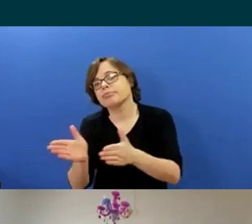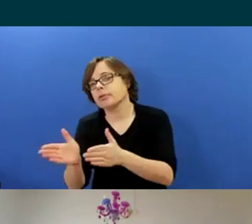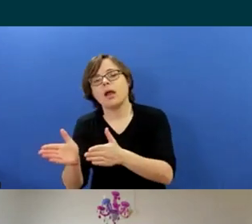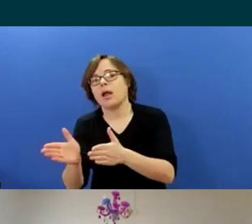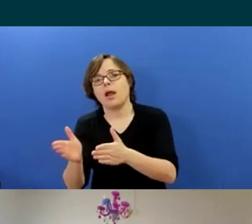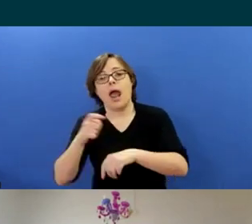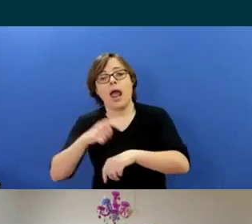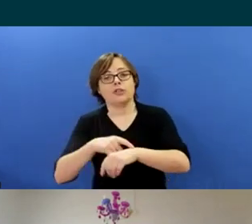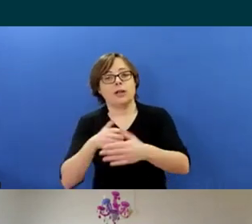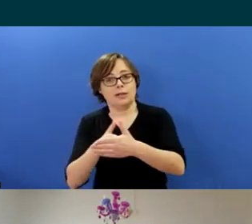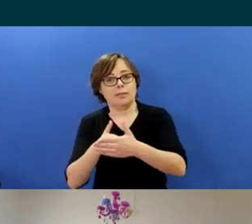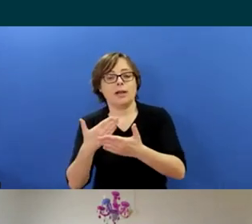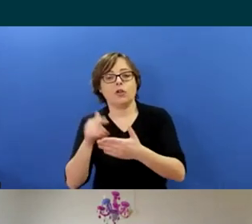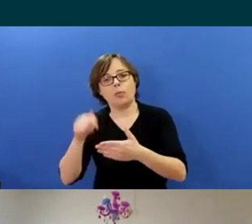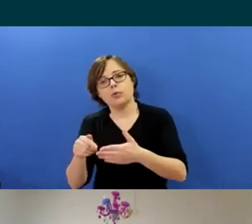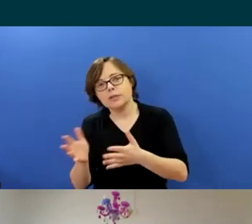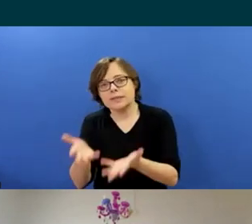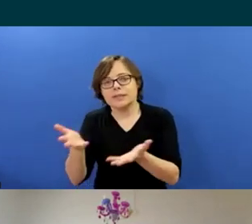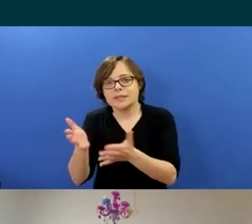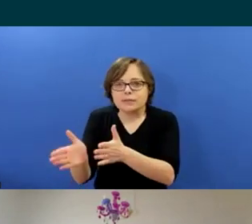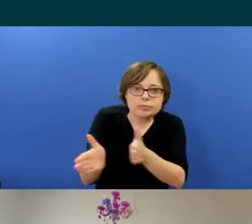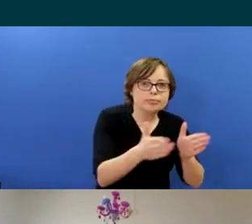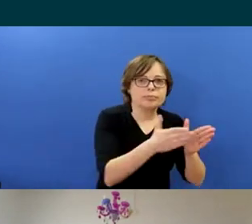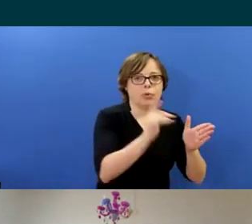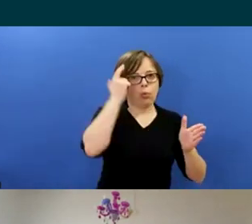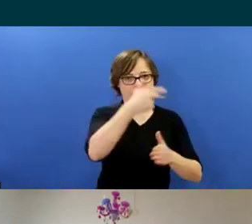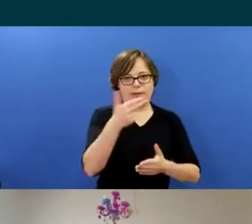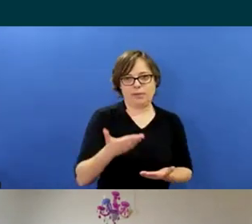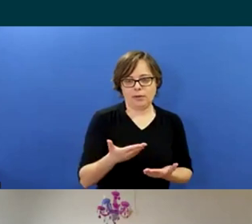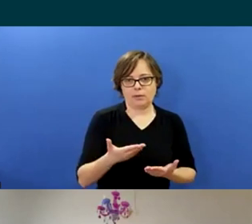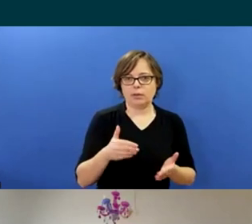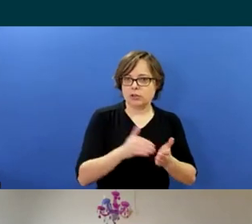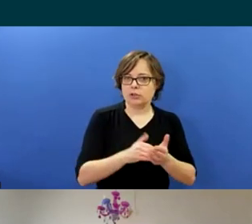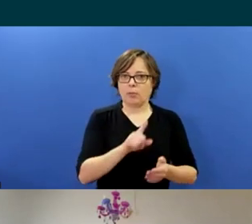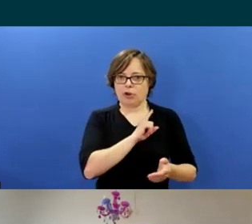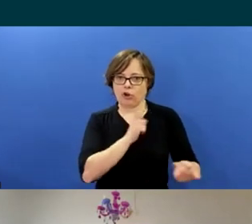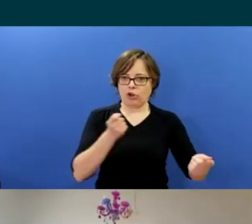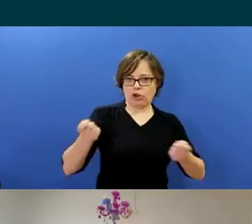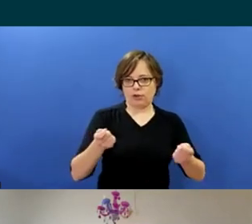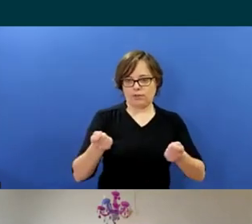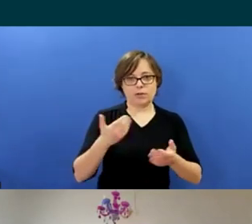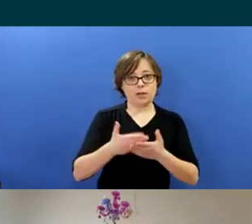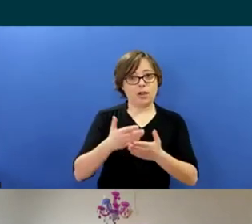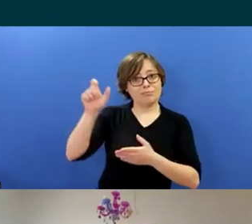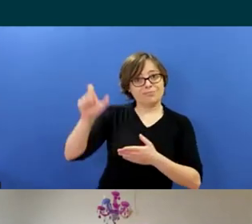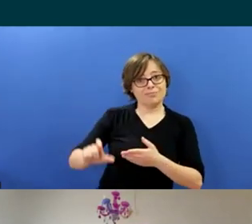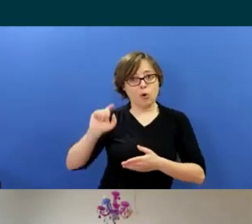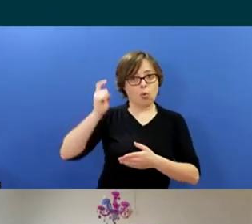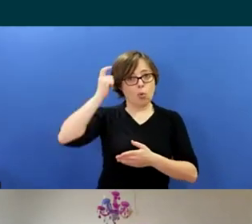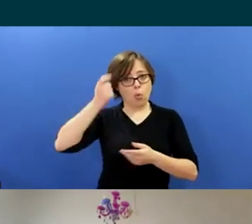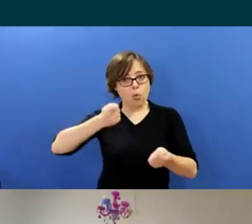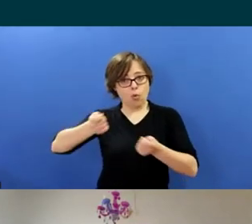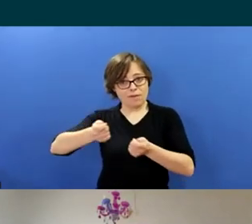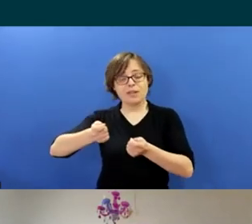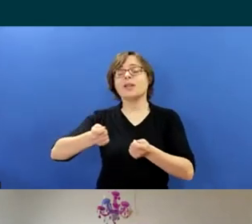really facilitate group dynamics. The lead facilitator will supervise and manage the table